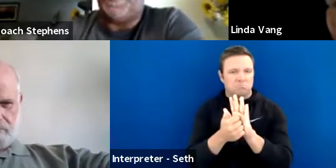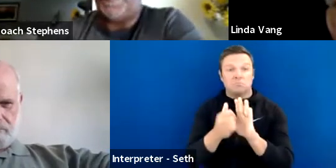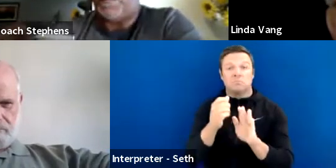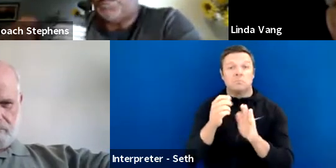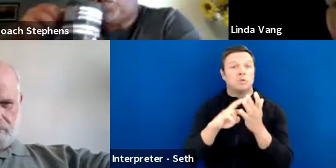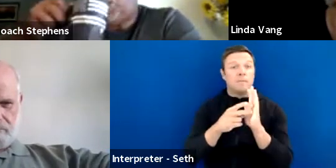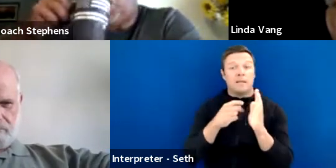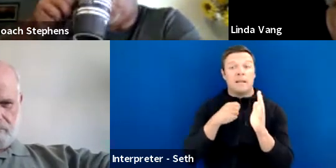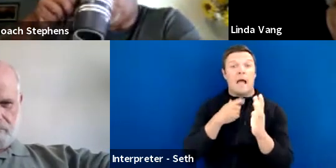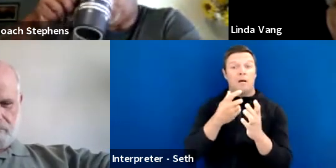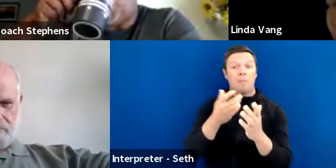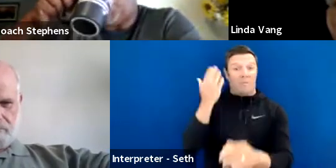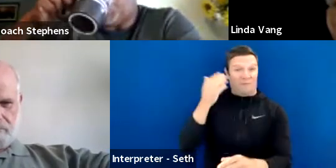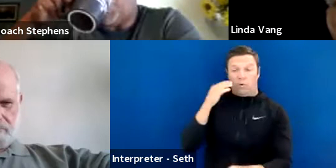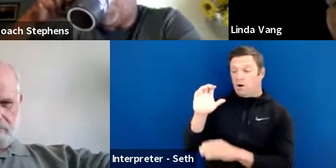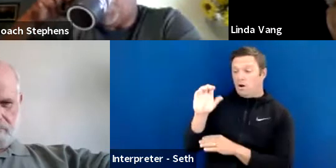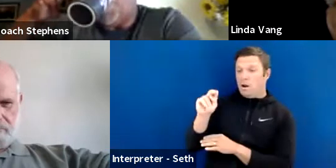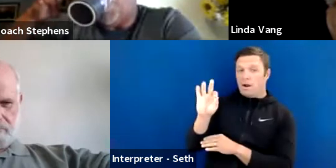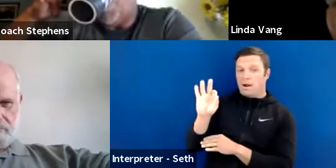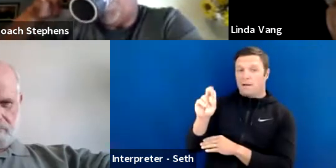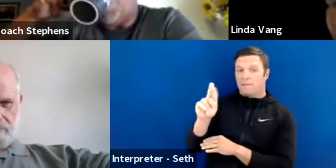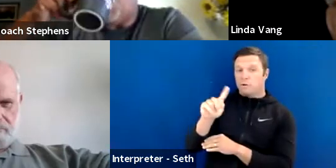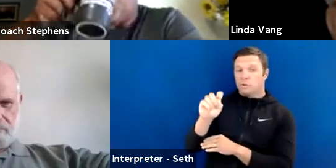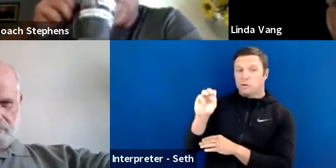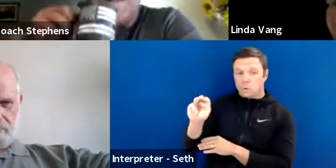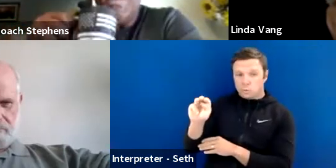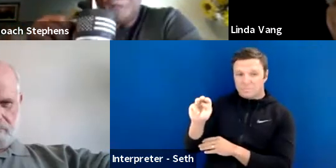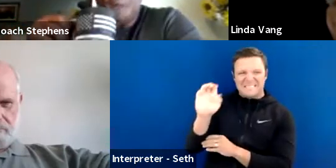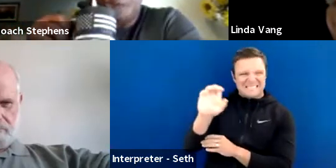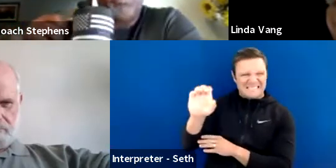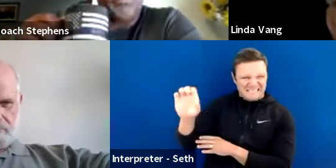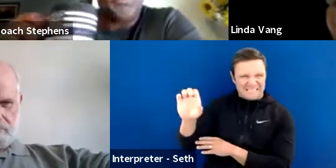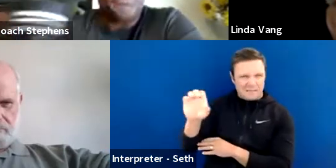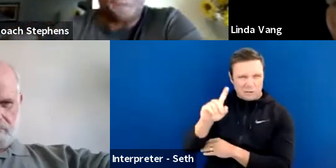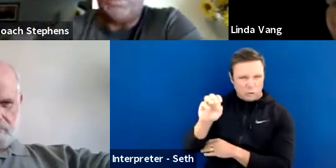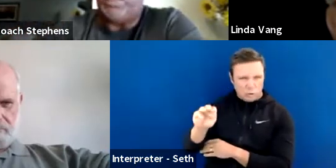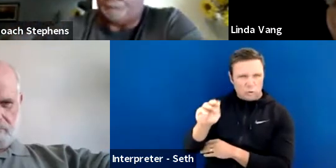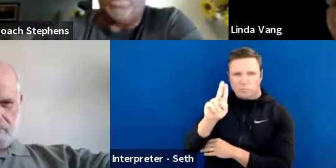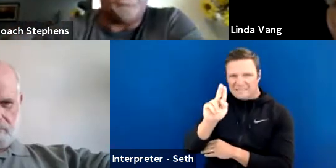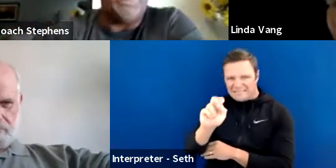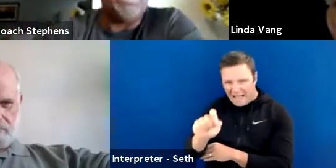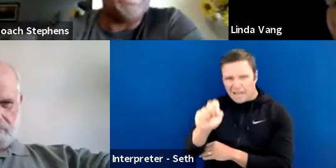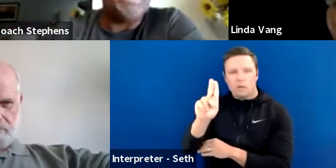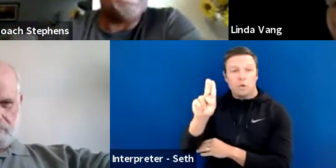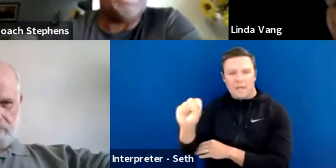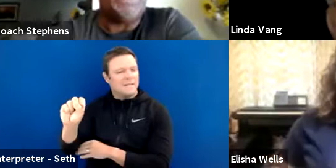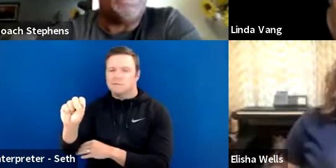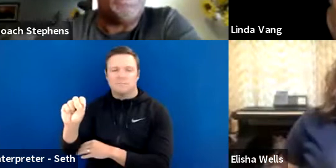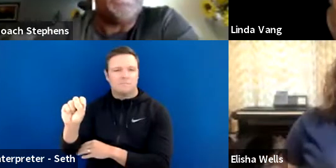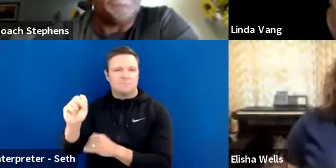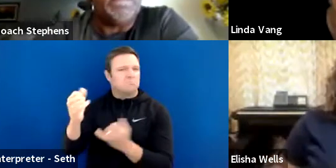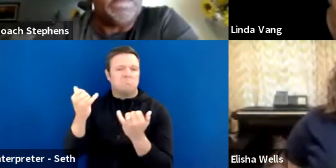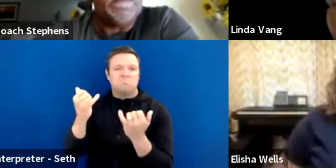to ConferZoom, the CCCC ConferZoom.zoom.us, you can simply go to